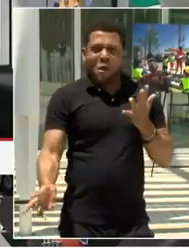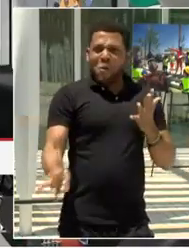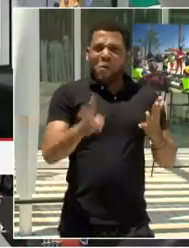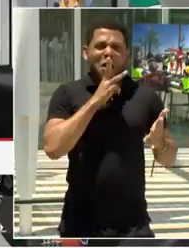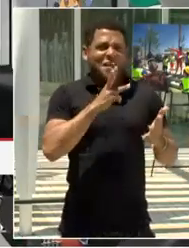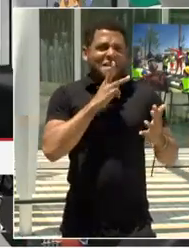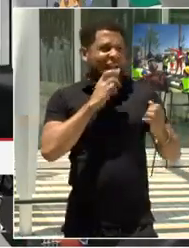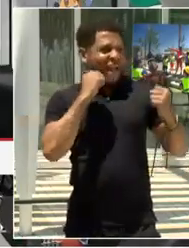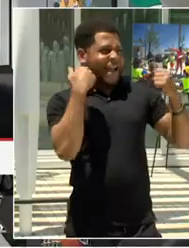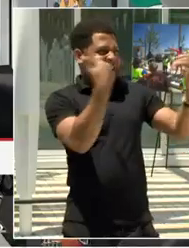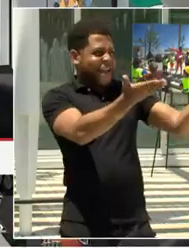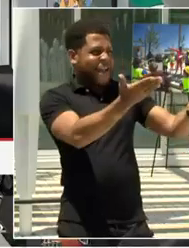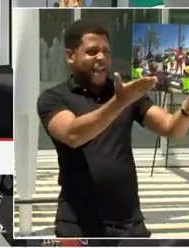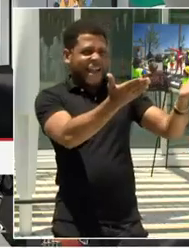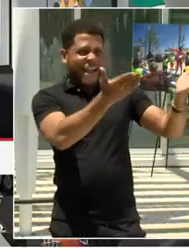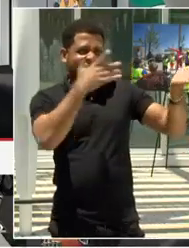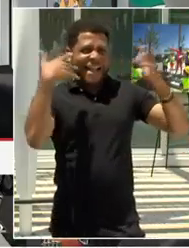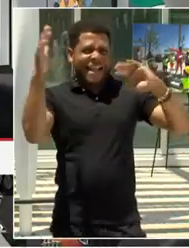water.